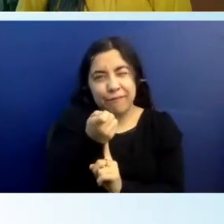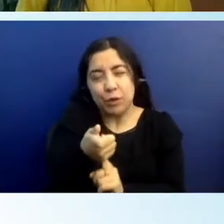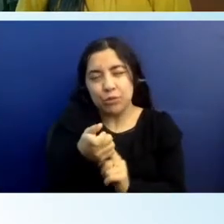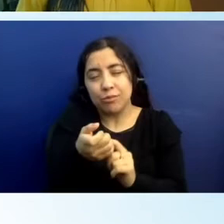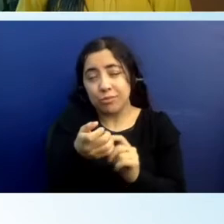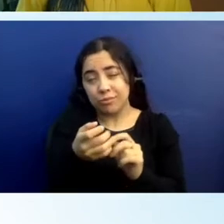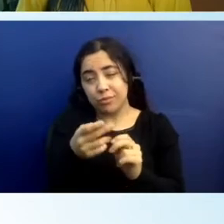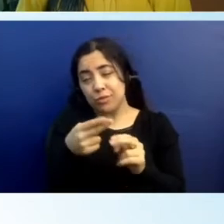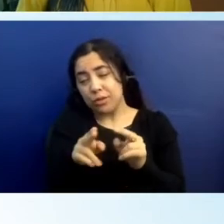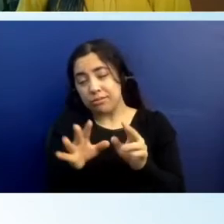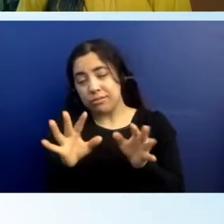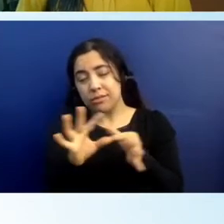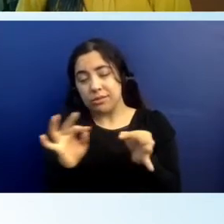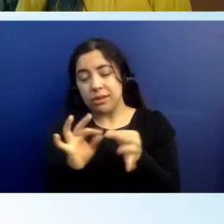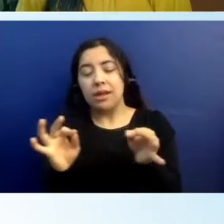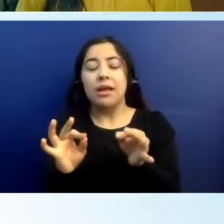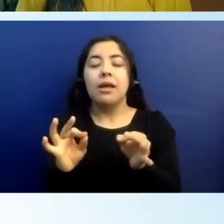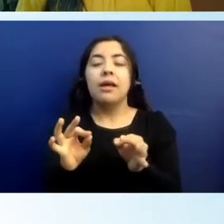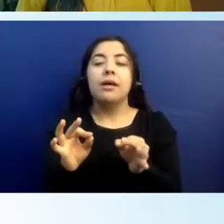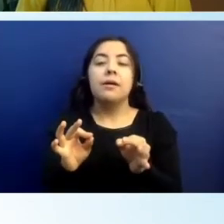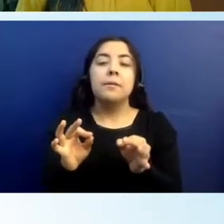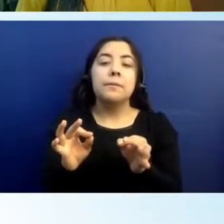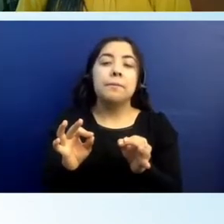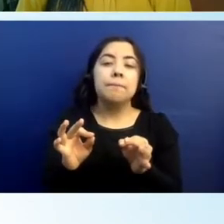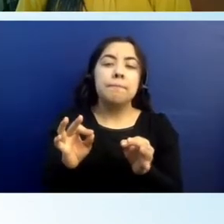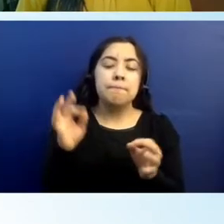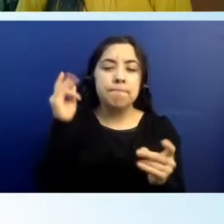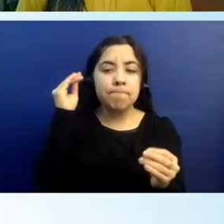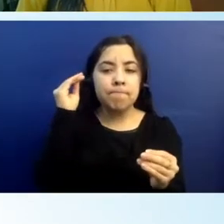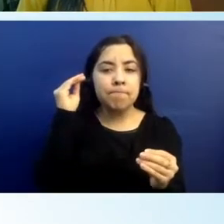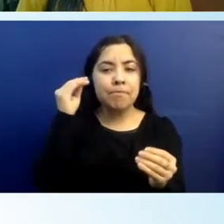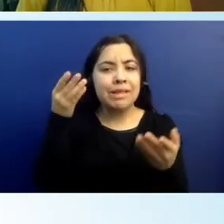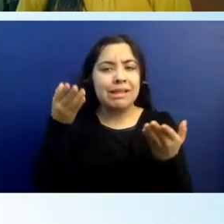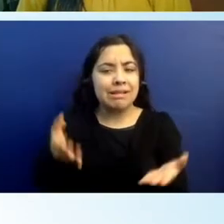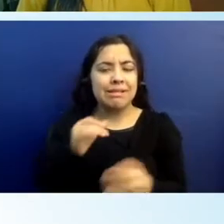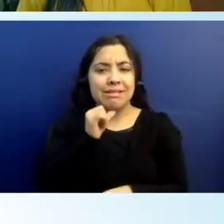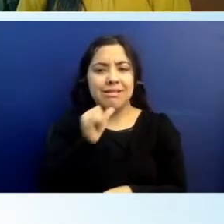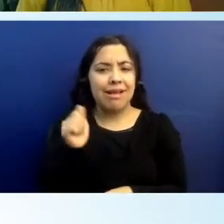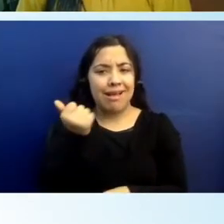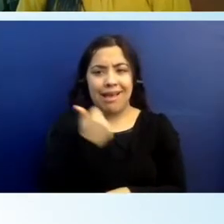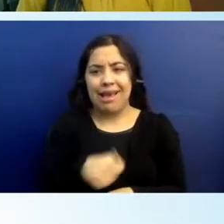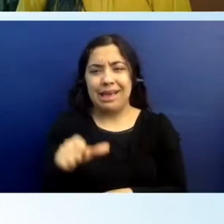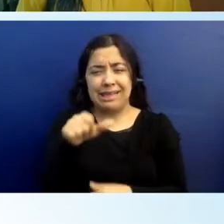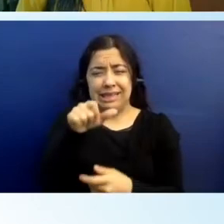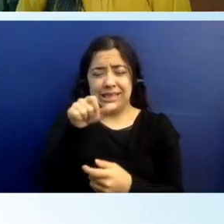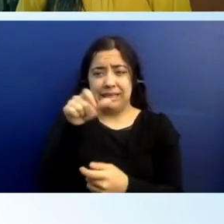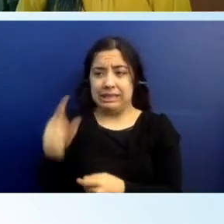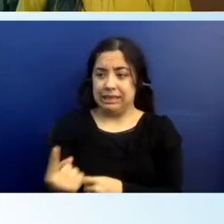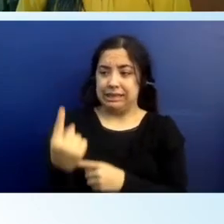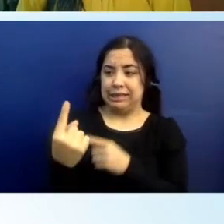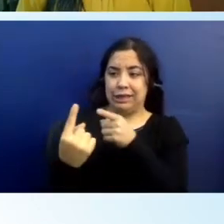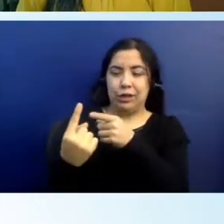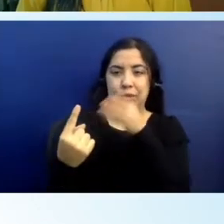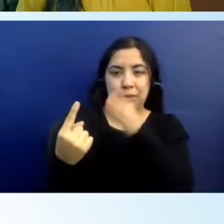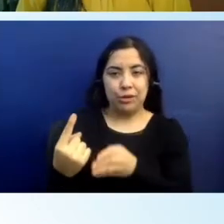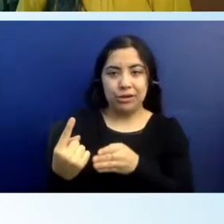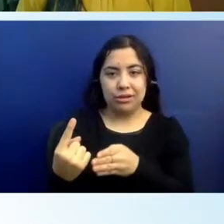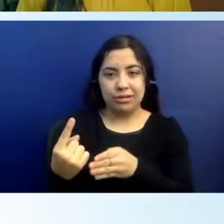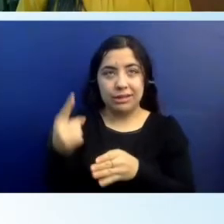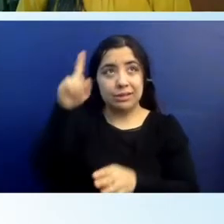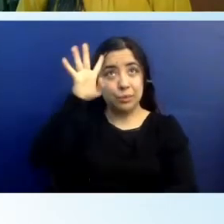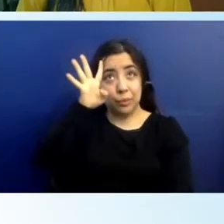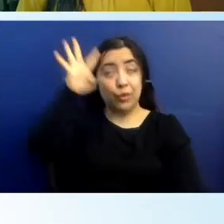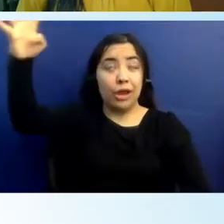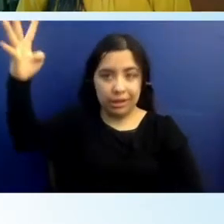questions, from this experience. It's not any single person's brainchild, but instead it's a union